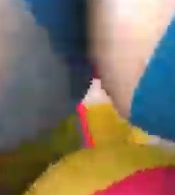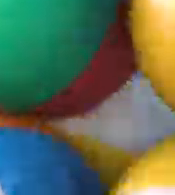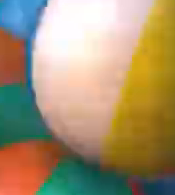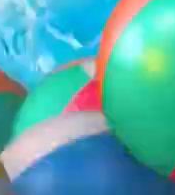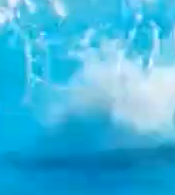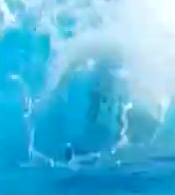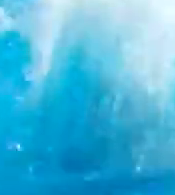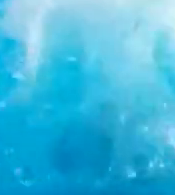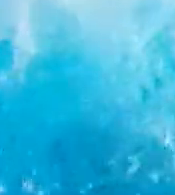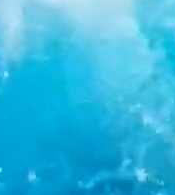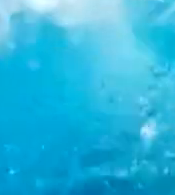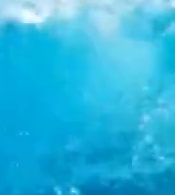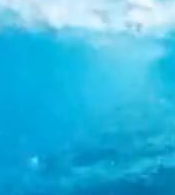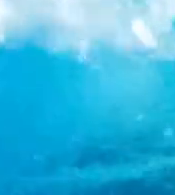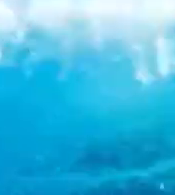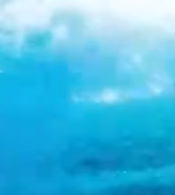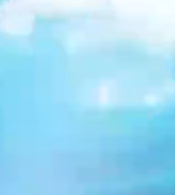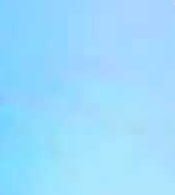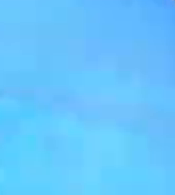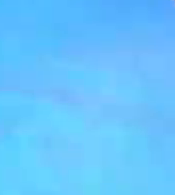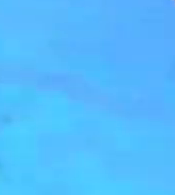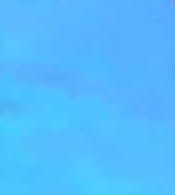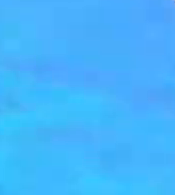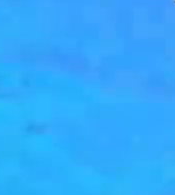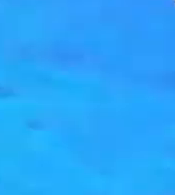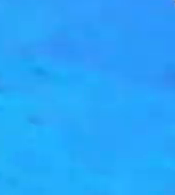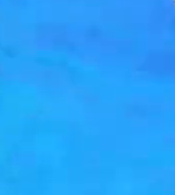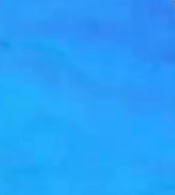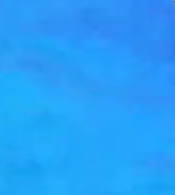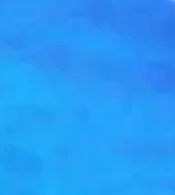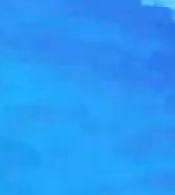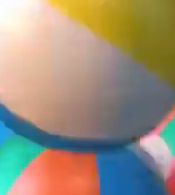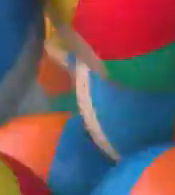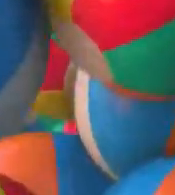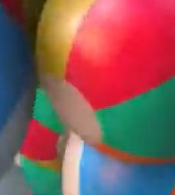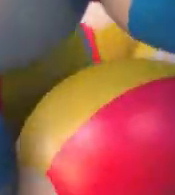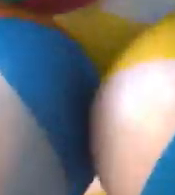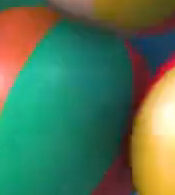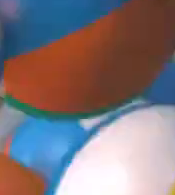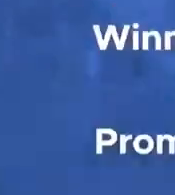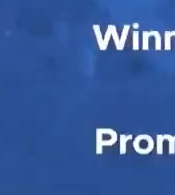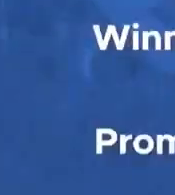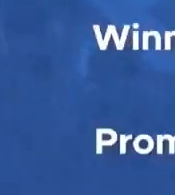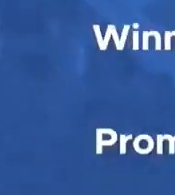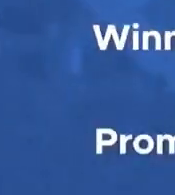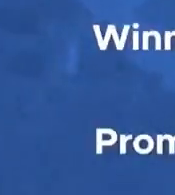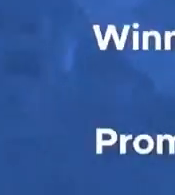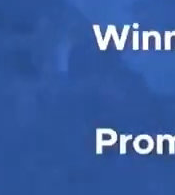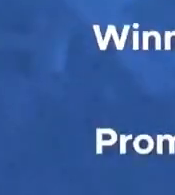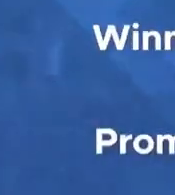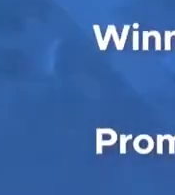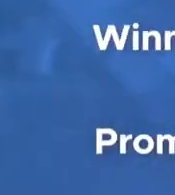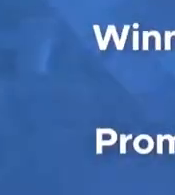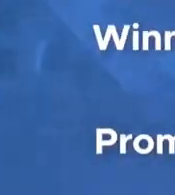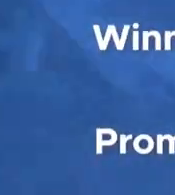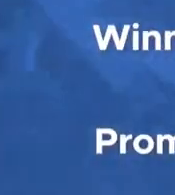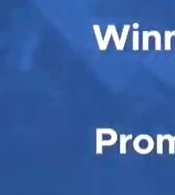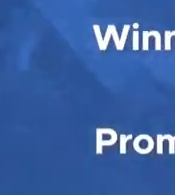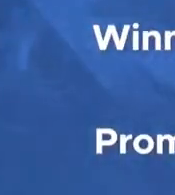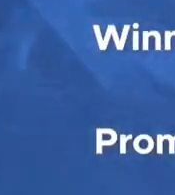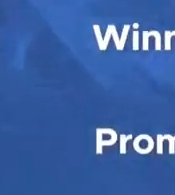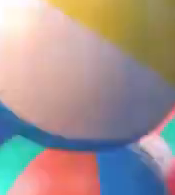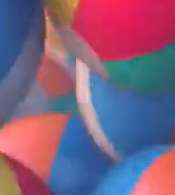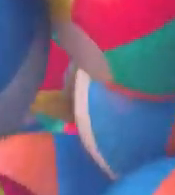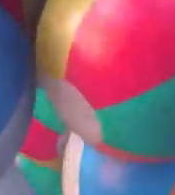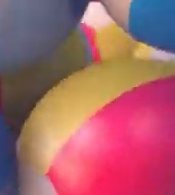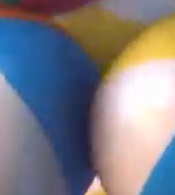make a splash at Harry's Water Park with weekly winners beginning February 10th. That's right. Get the chance to win one of